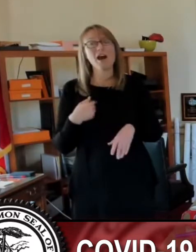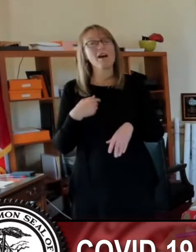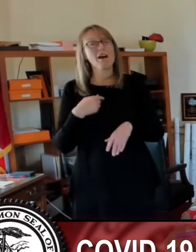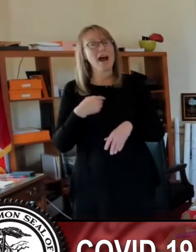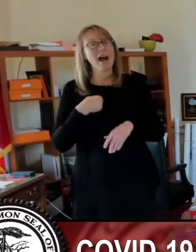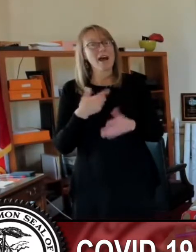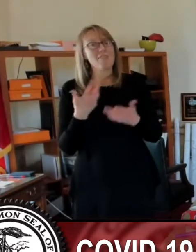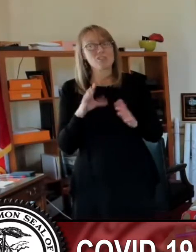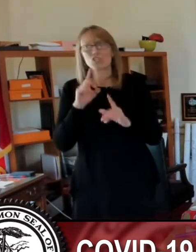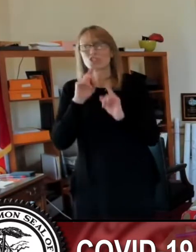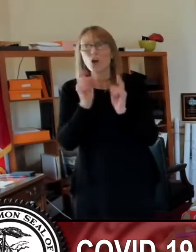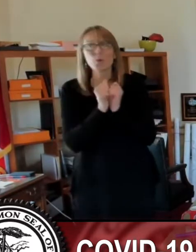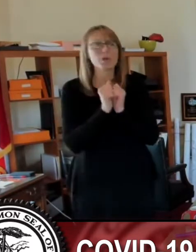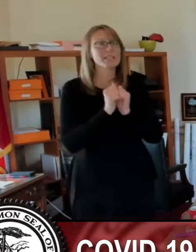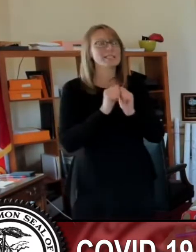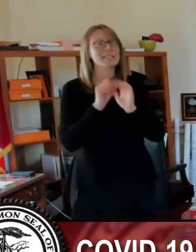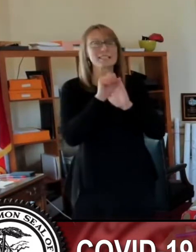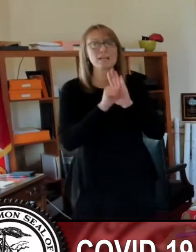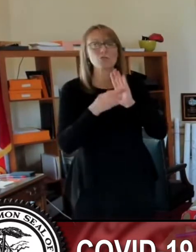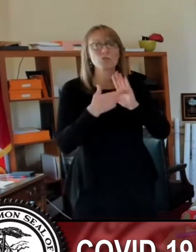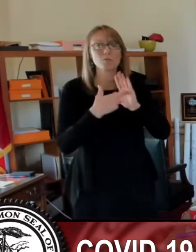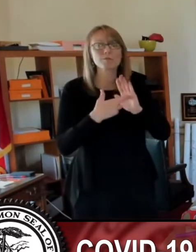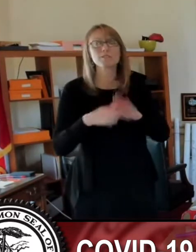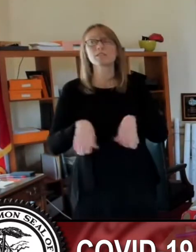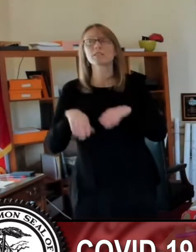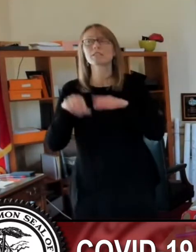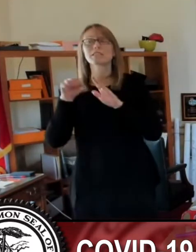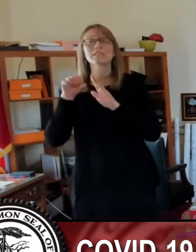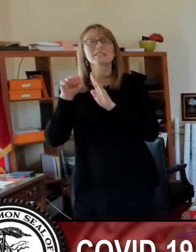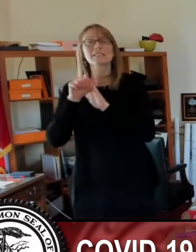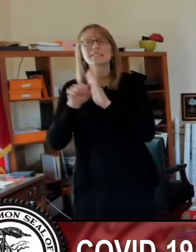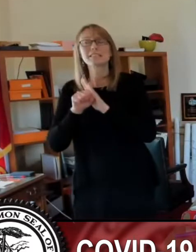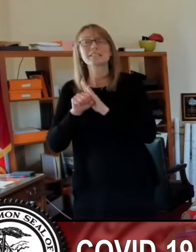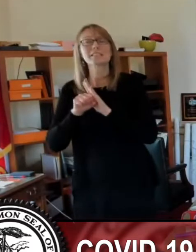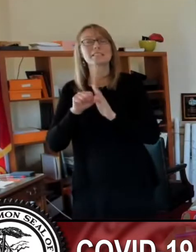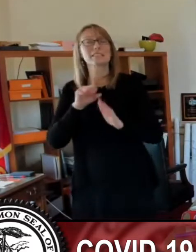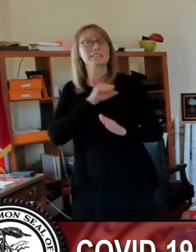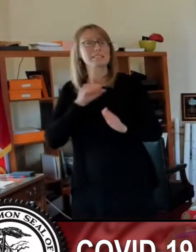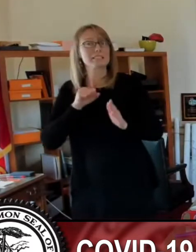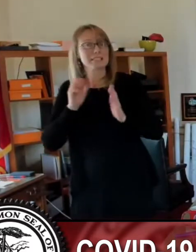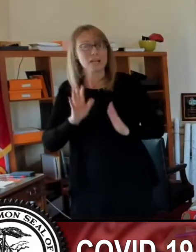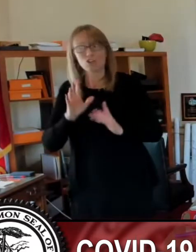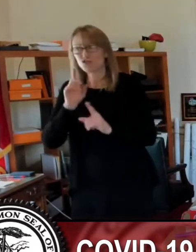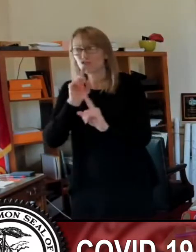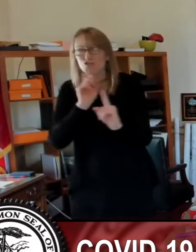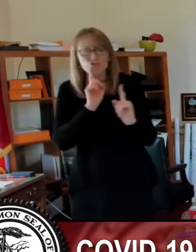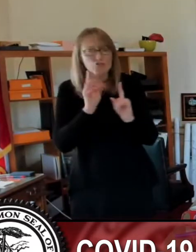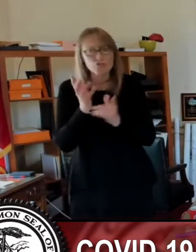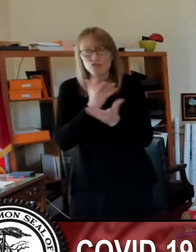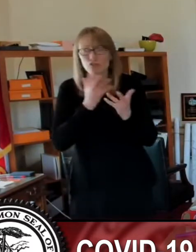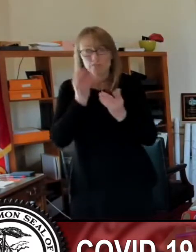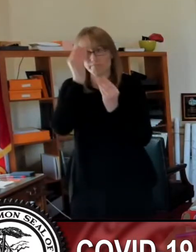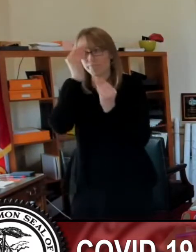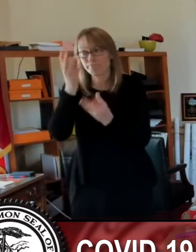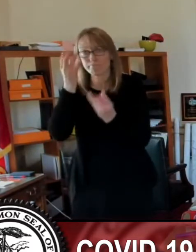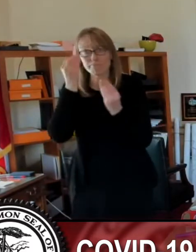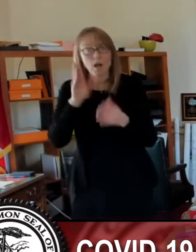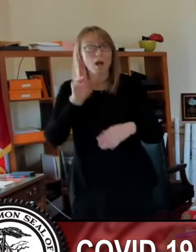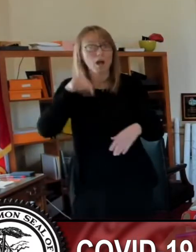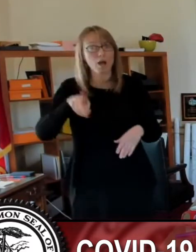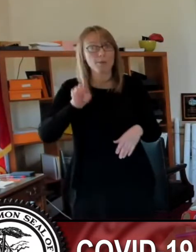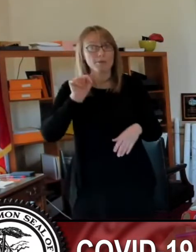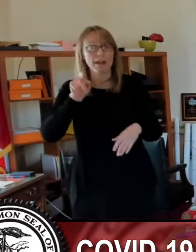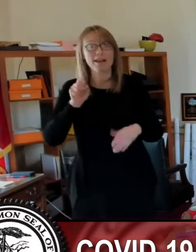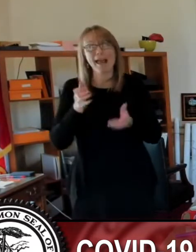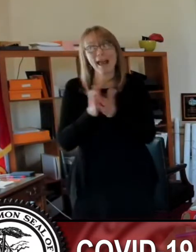senators from the St. Louis region to try to update them and have them help us get additional